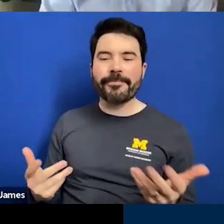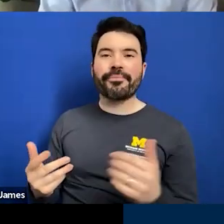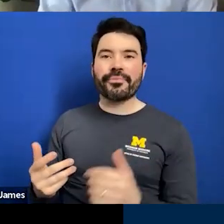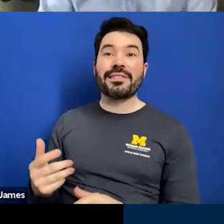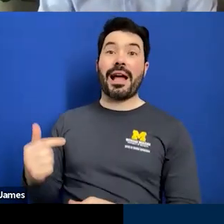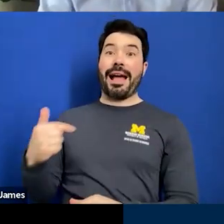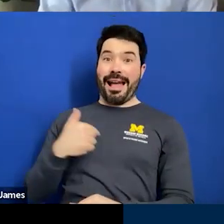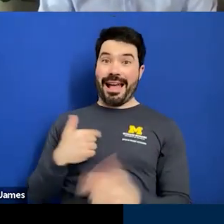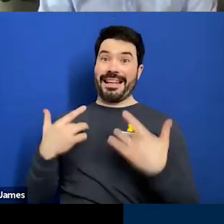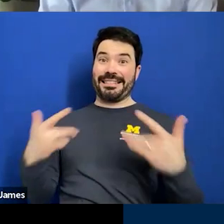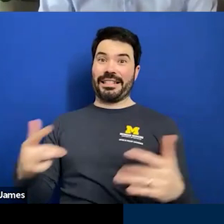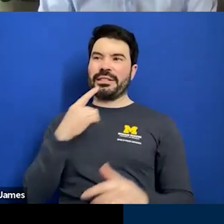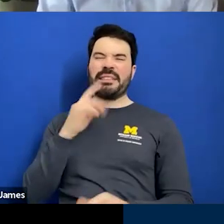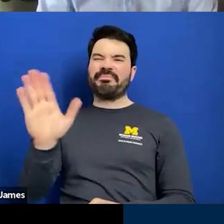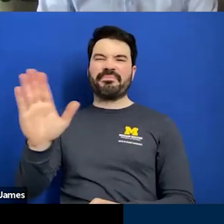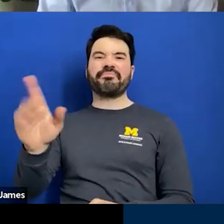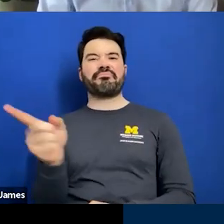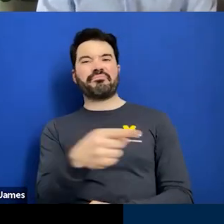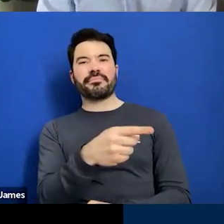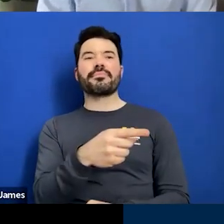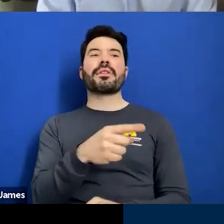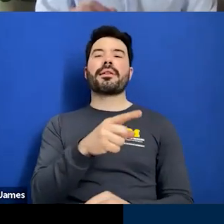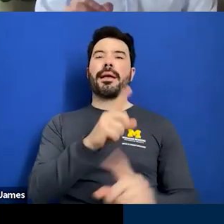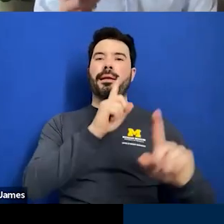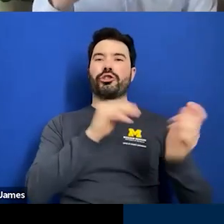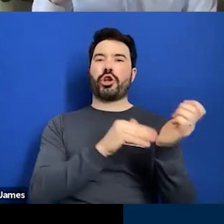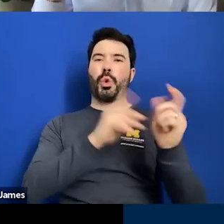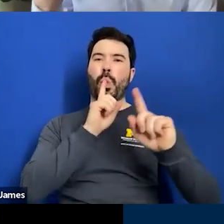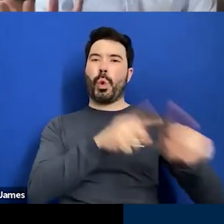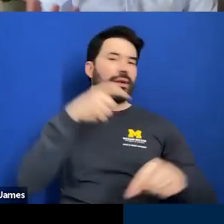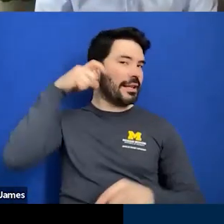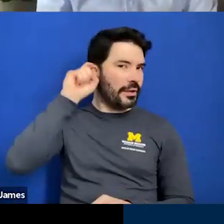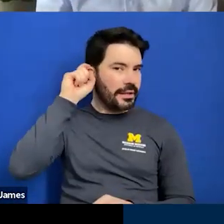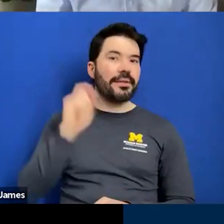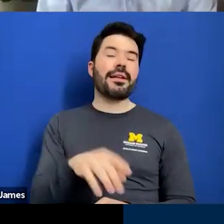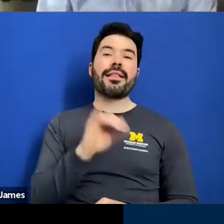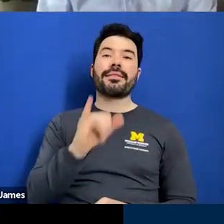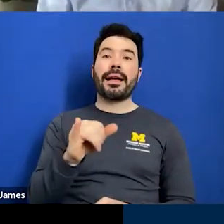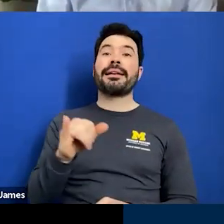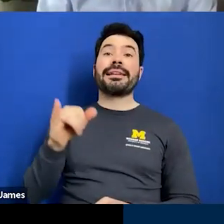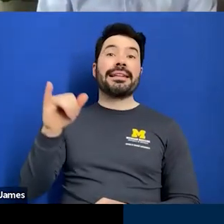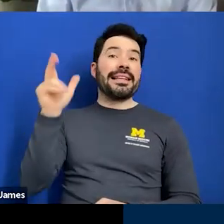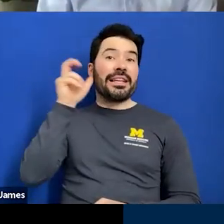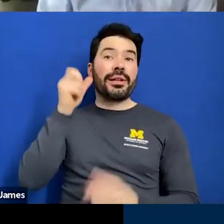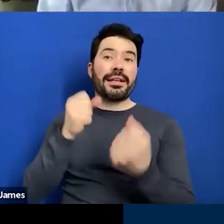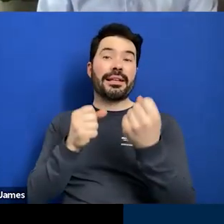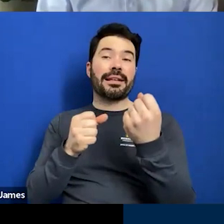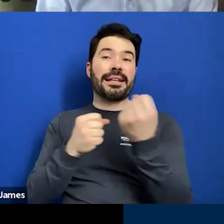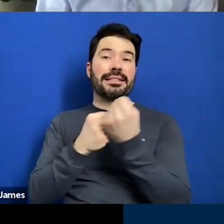steer people to prescription hearing aids. Hearing assistive technology is the remote microphones that we talked about